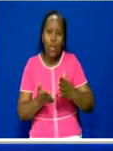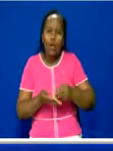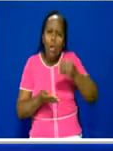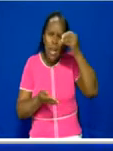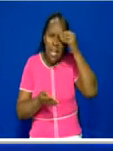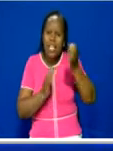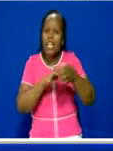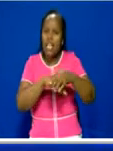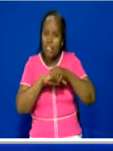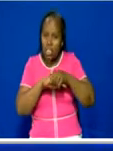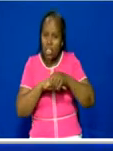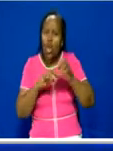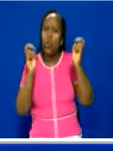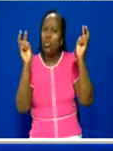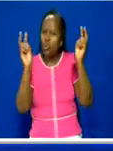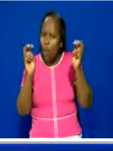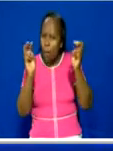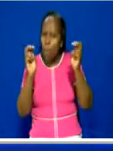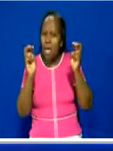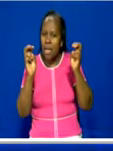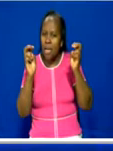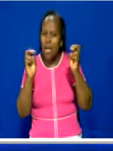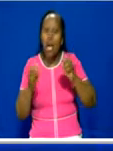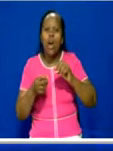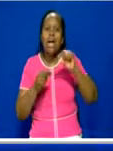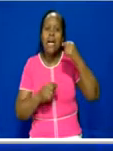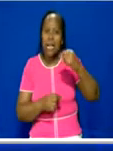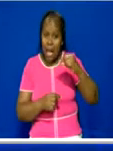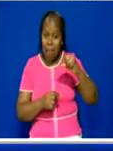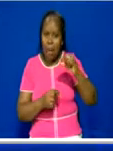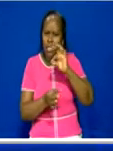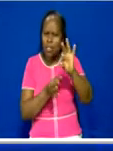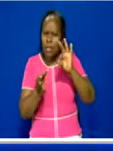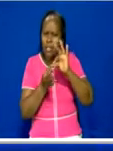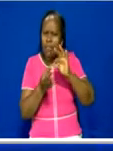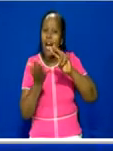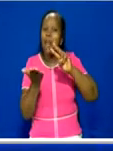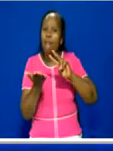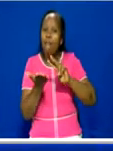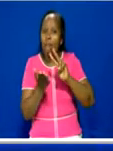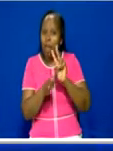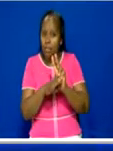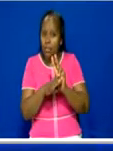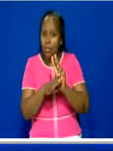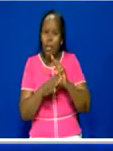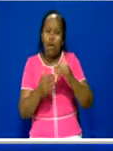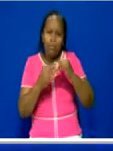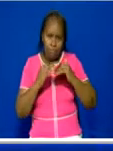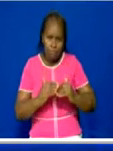learning English. And today we are on grammar, more specifically verbs. Moving on